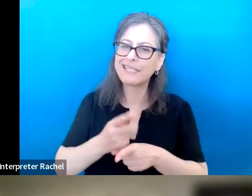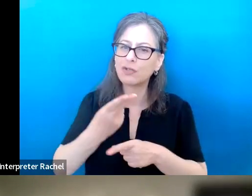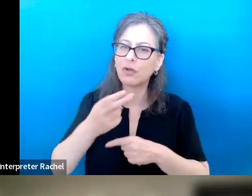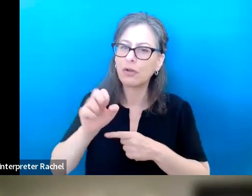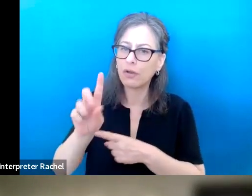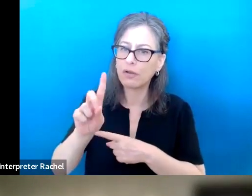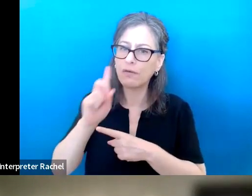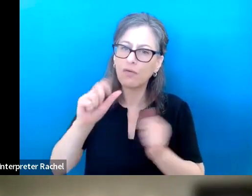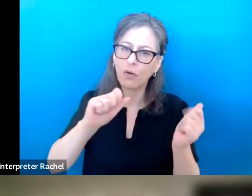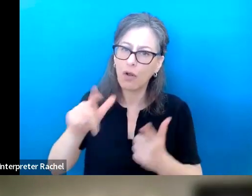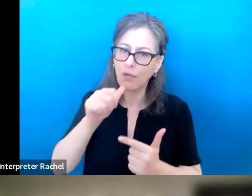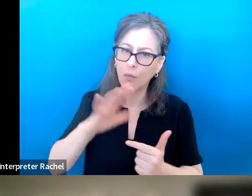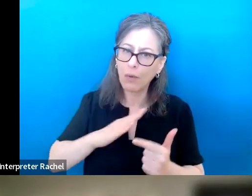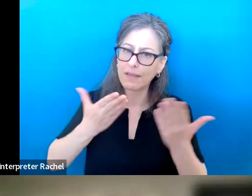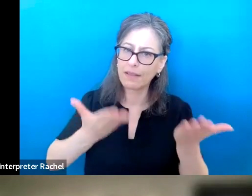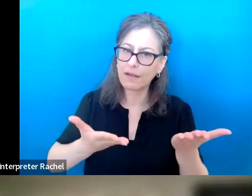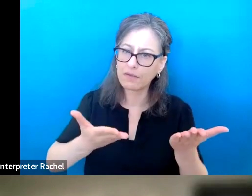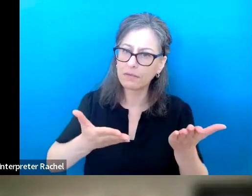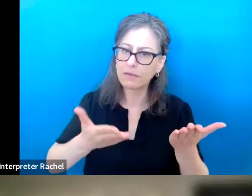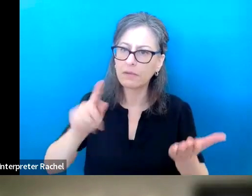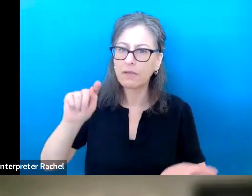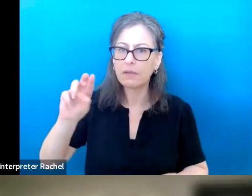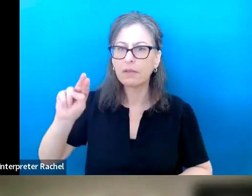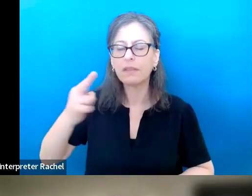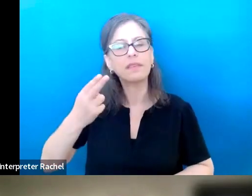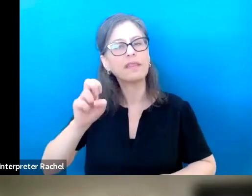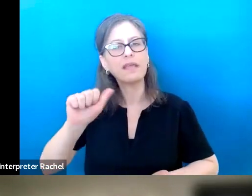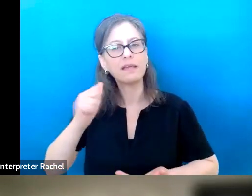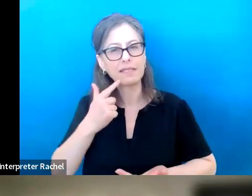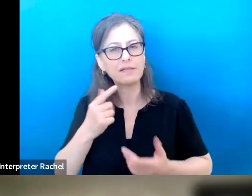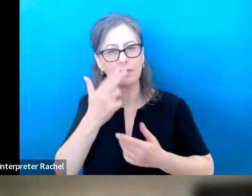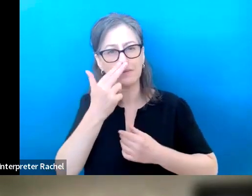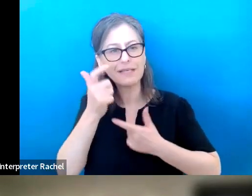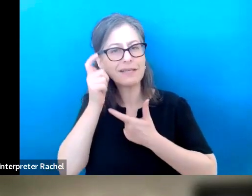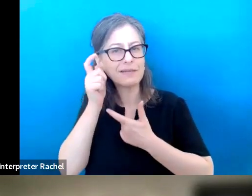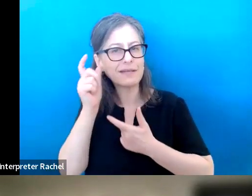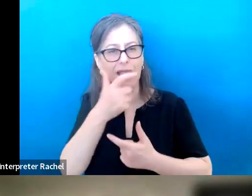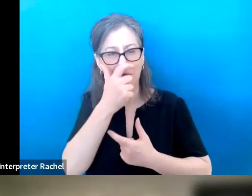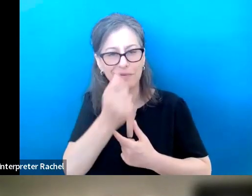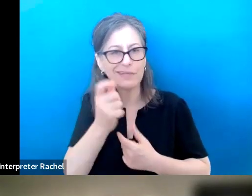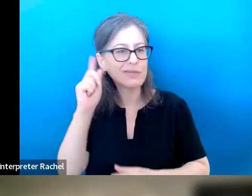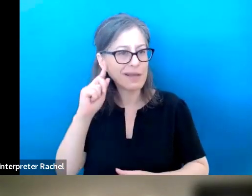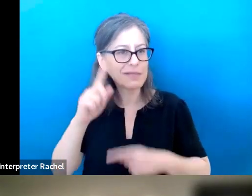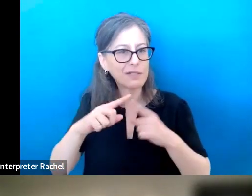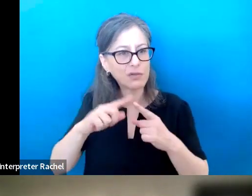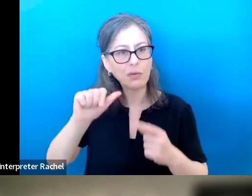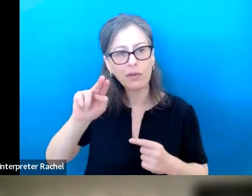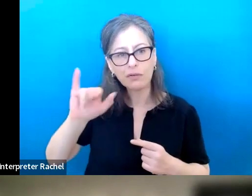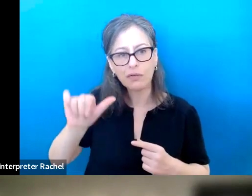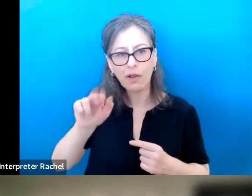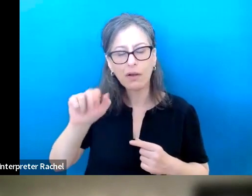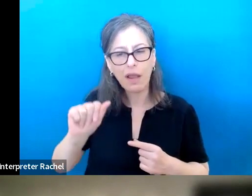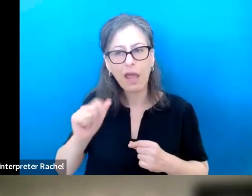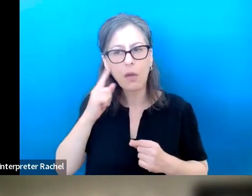of the women? It's funny because listening to Ange, it also makes me think, I think we have to take a